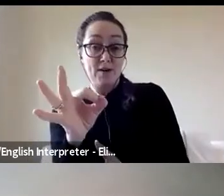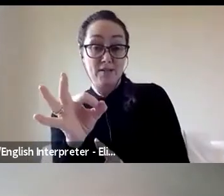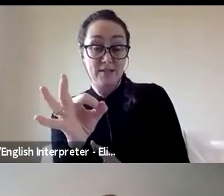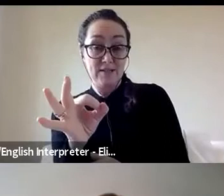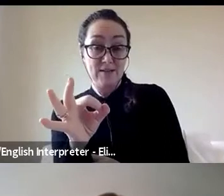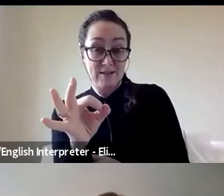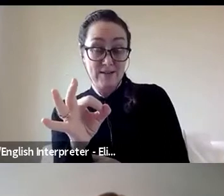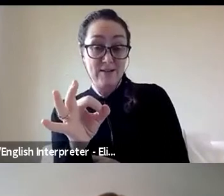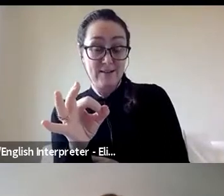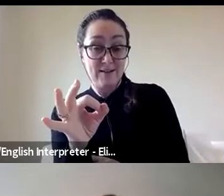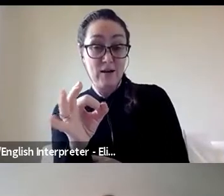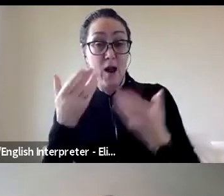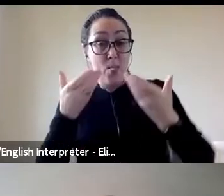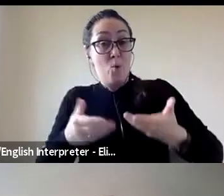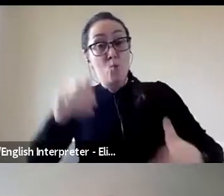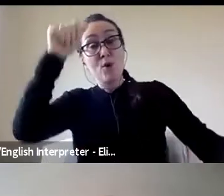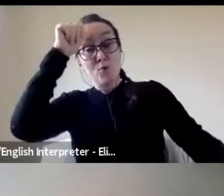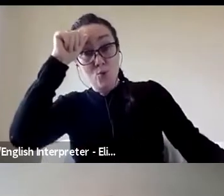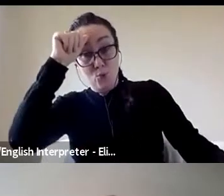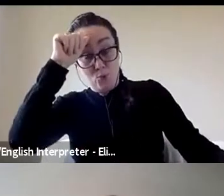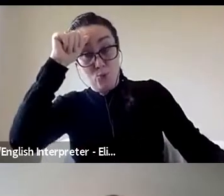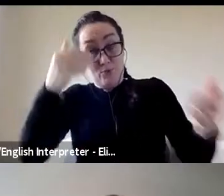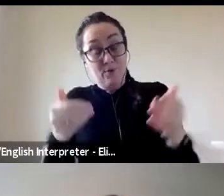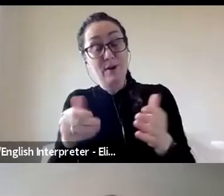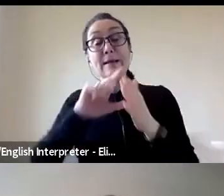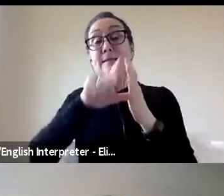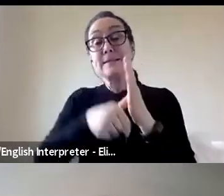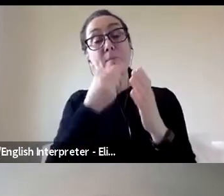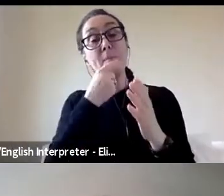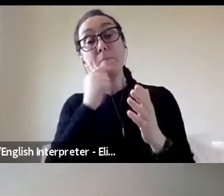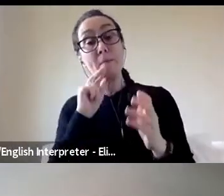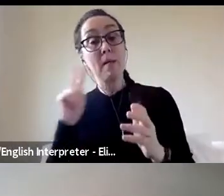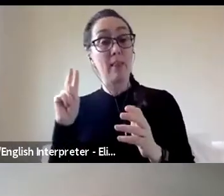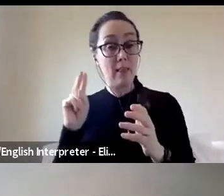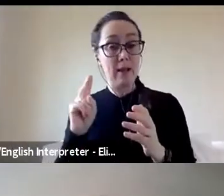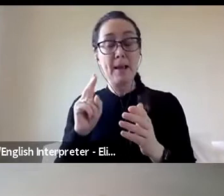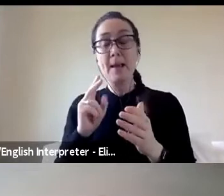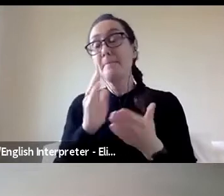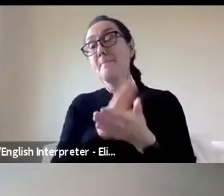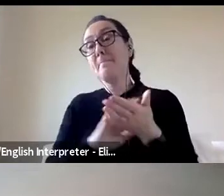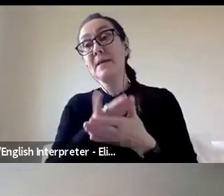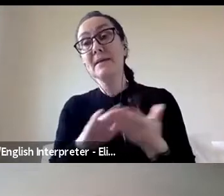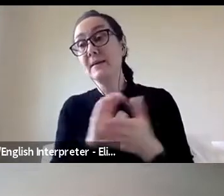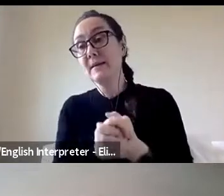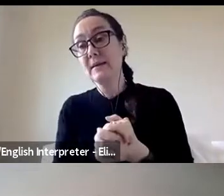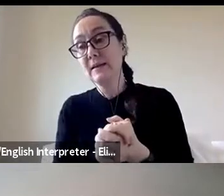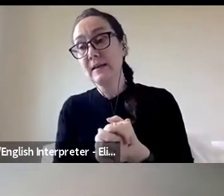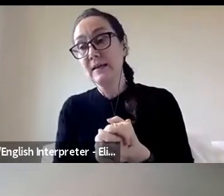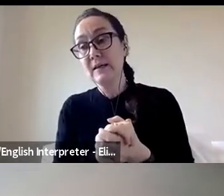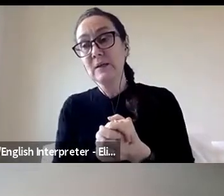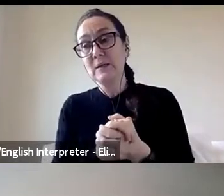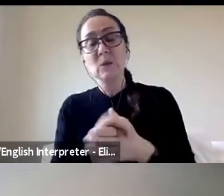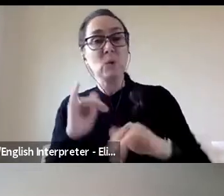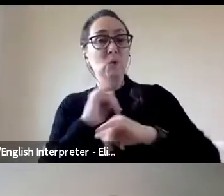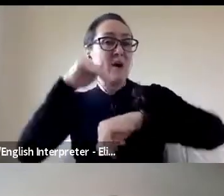as we all know, disabled people have been disproportionately impacted by